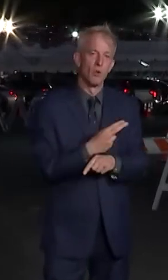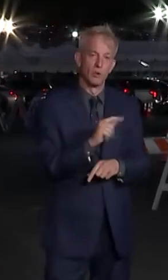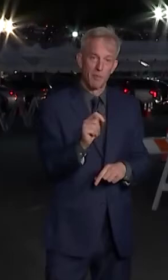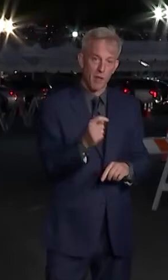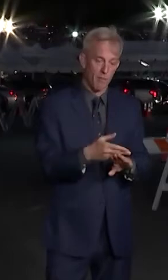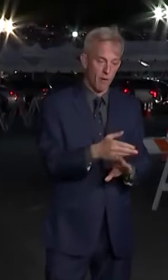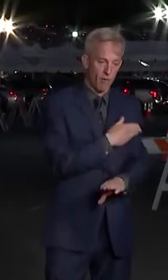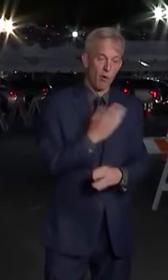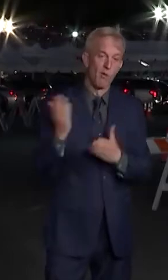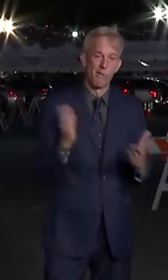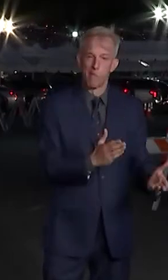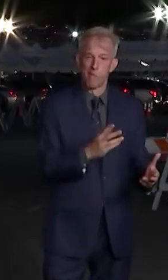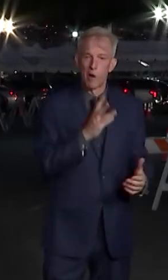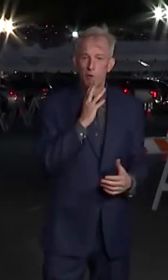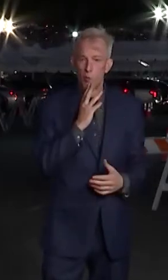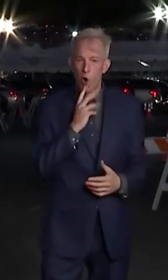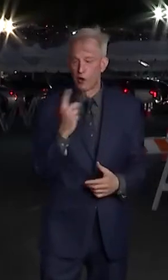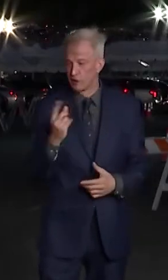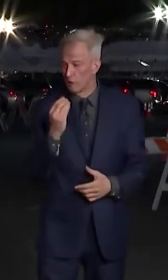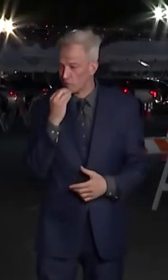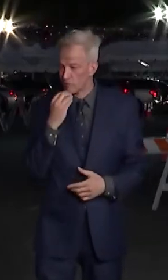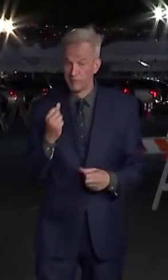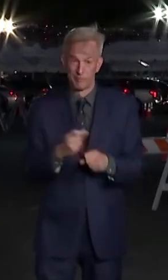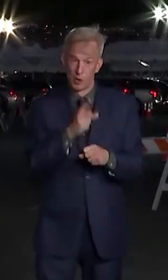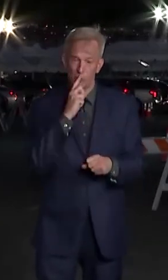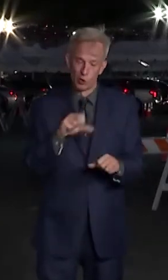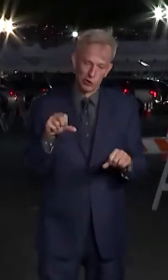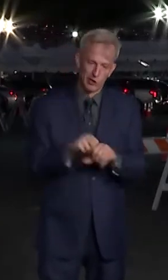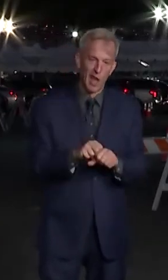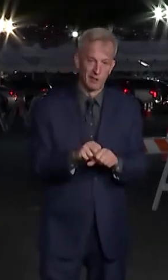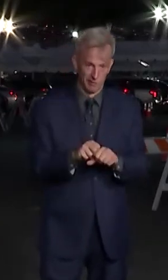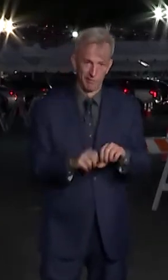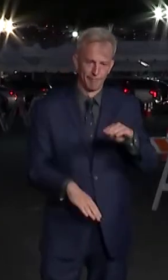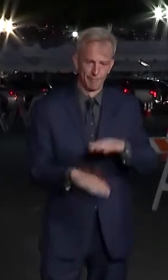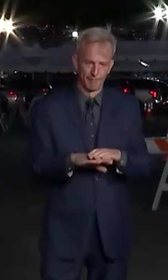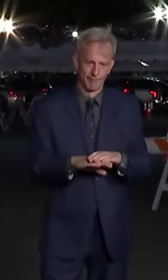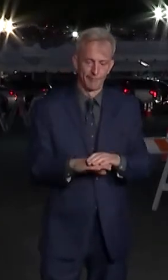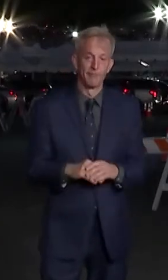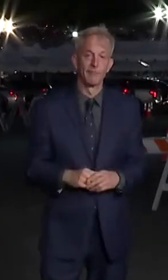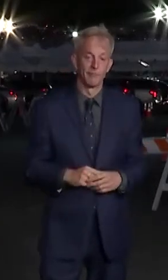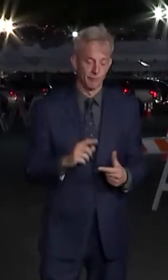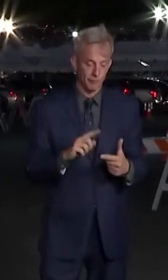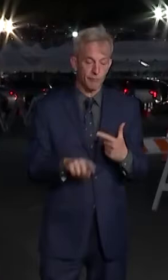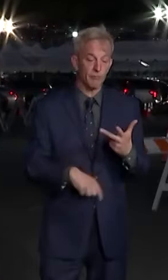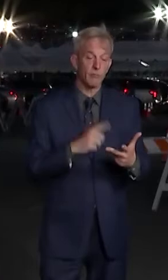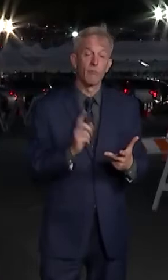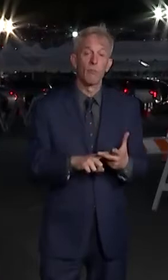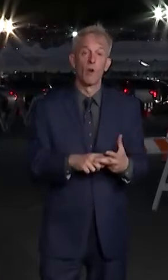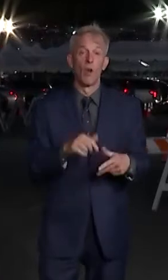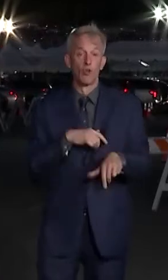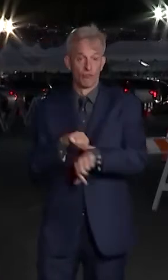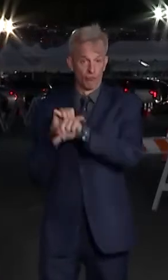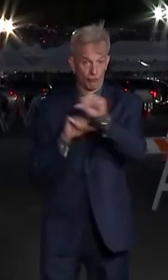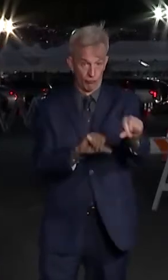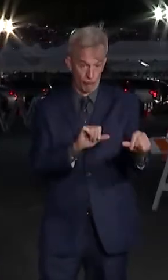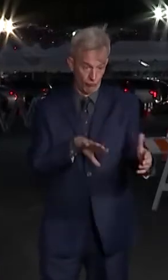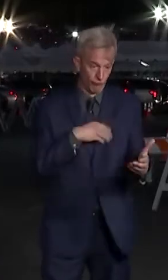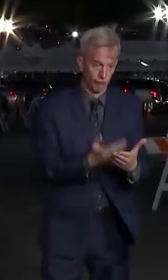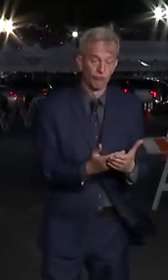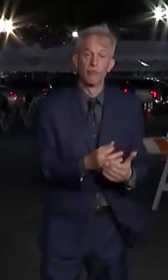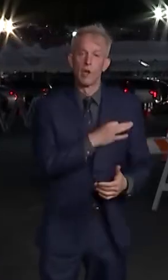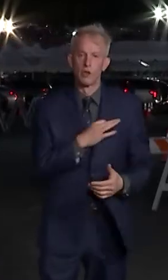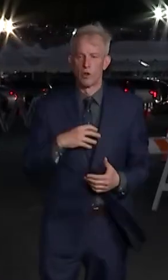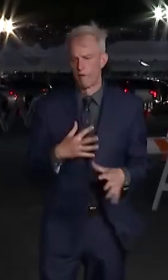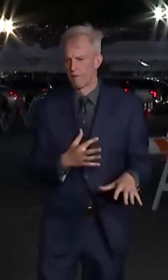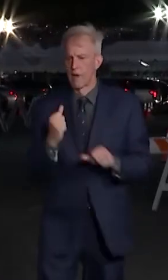snacks, make sure your gas tank is filled up or your car is charged. Third, when you pull up at the entrance, staff will conduct a quick pre-check